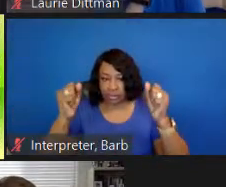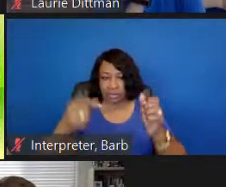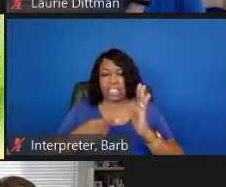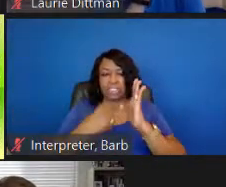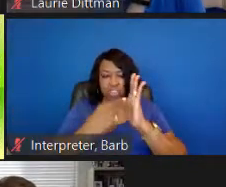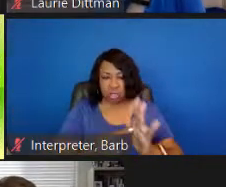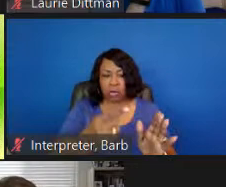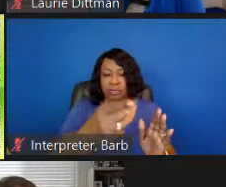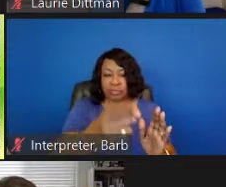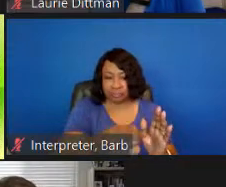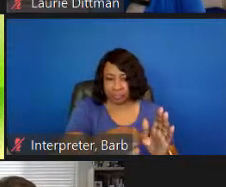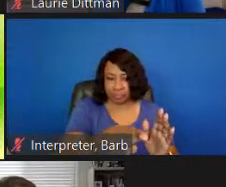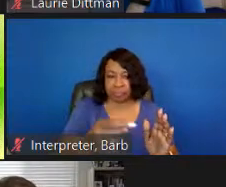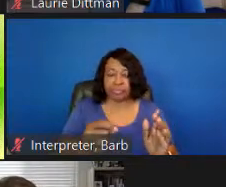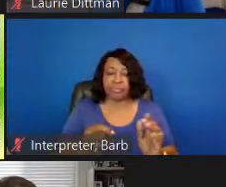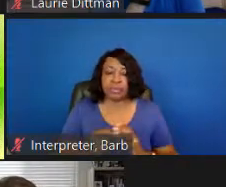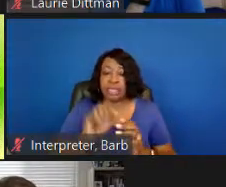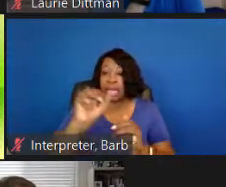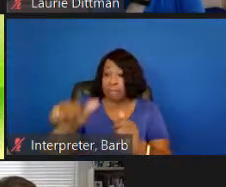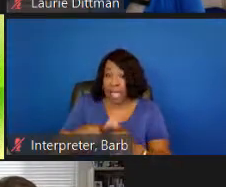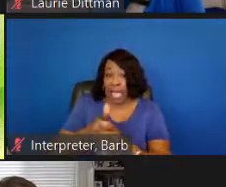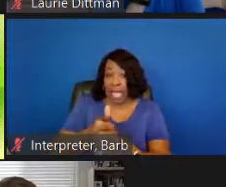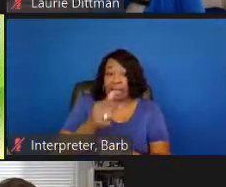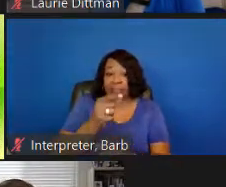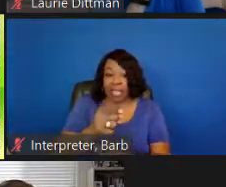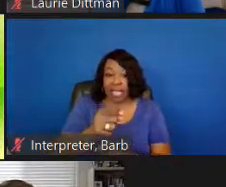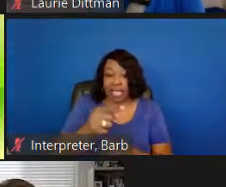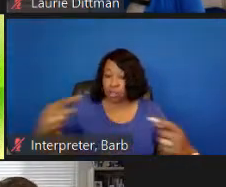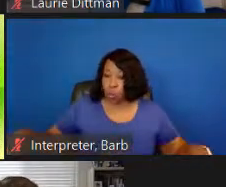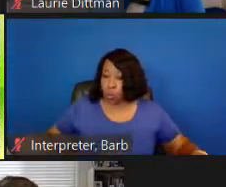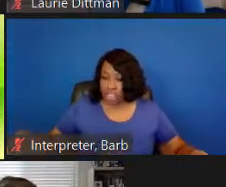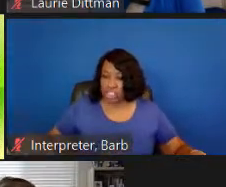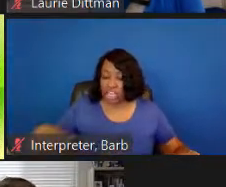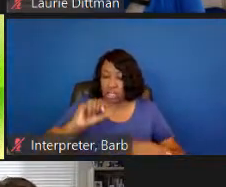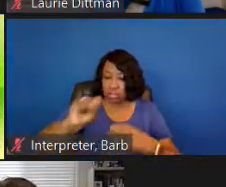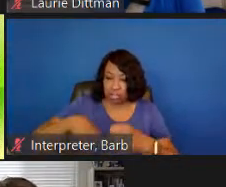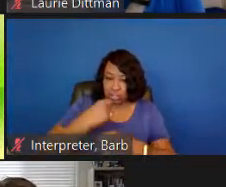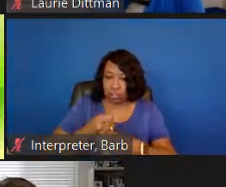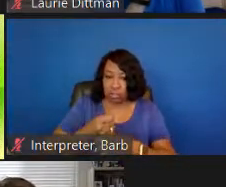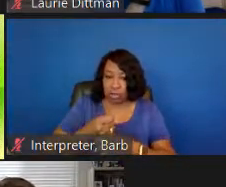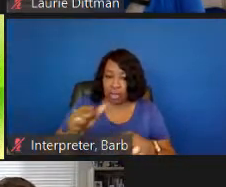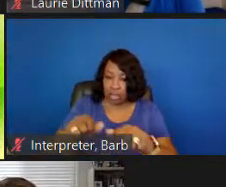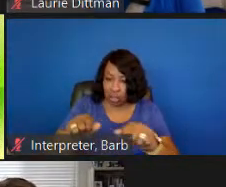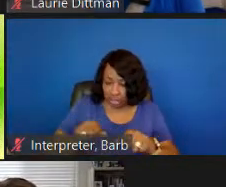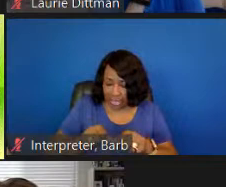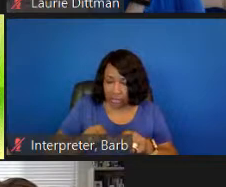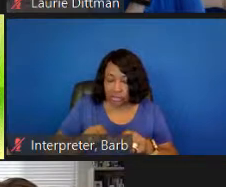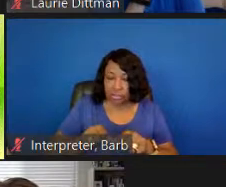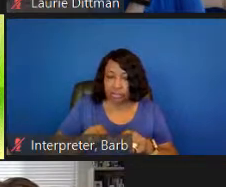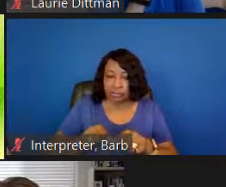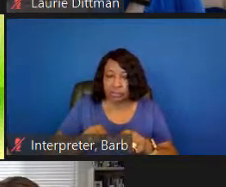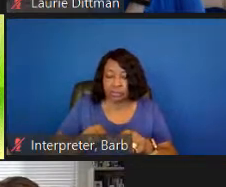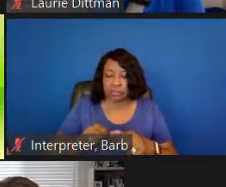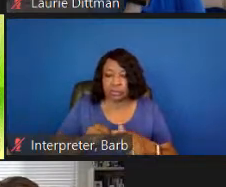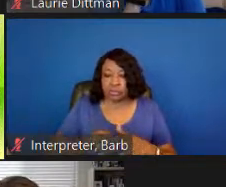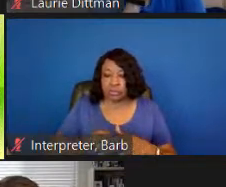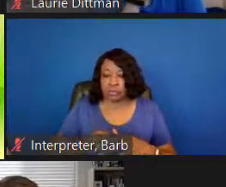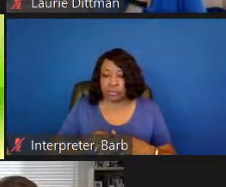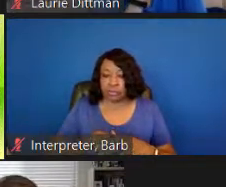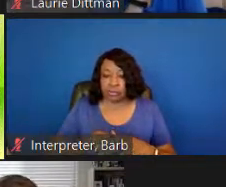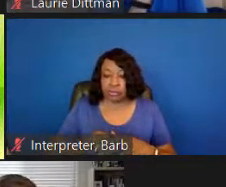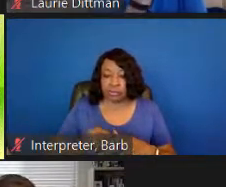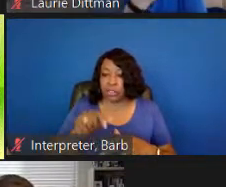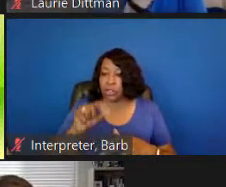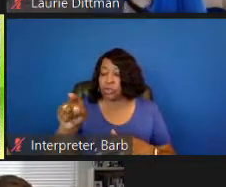here. Behind that is the wheelchair securement locations. So on the, if